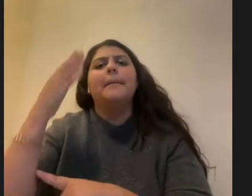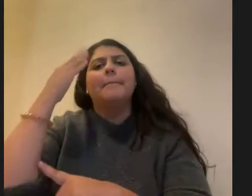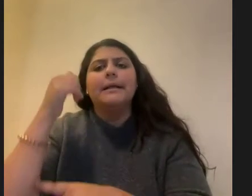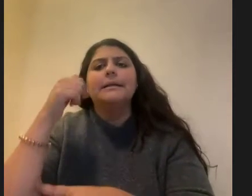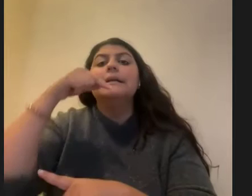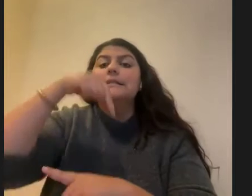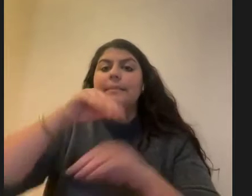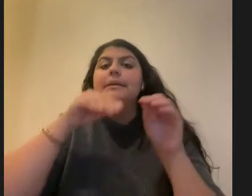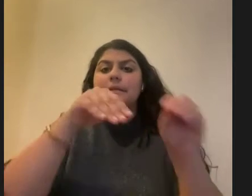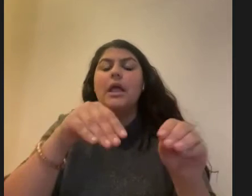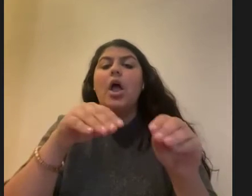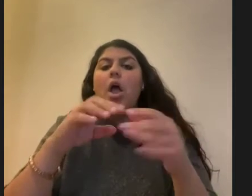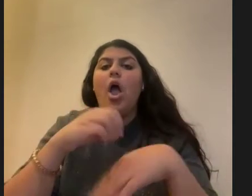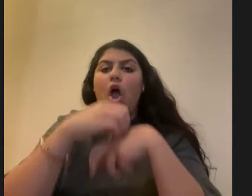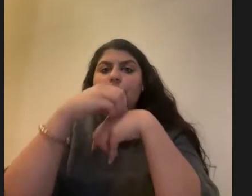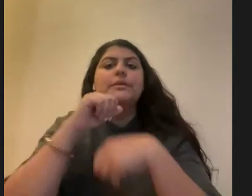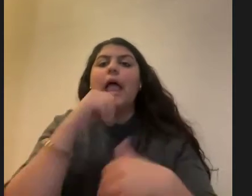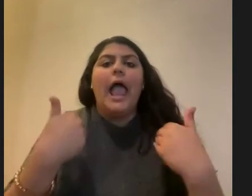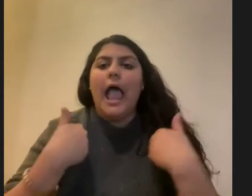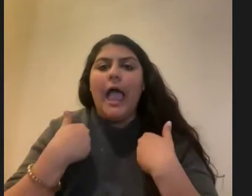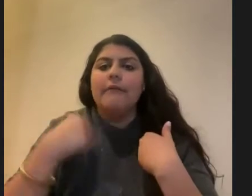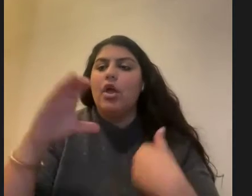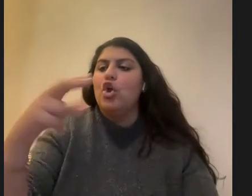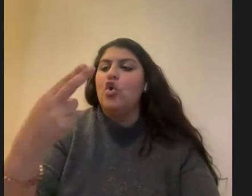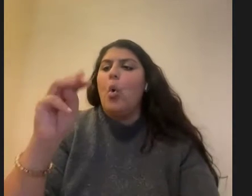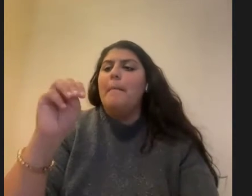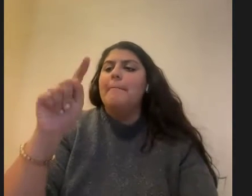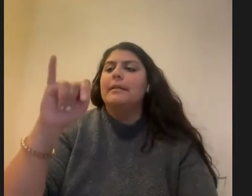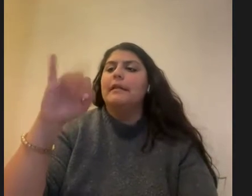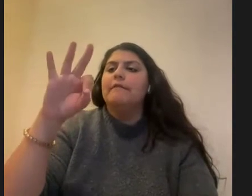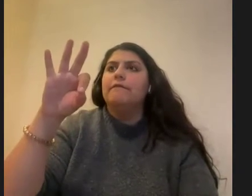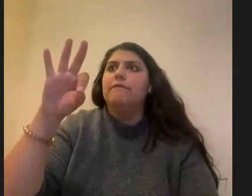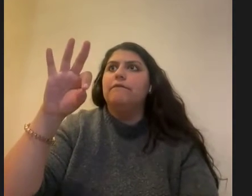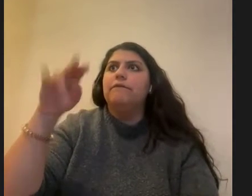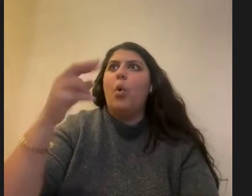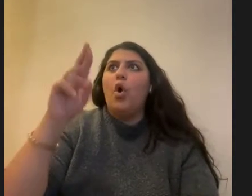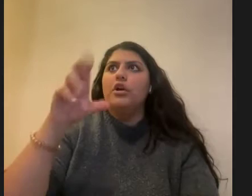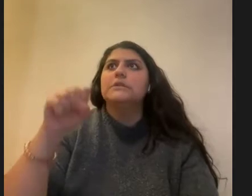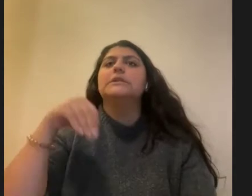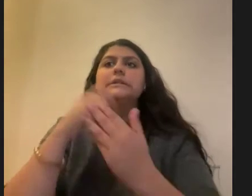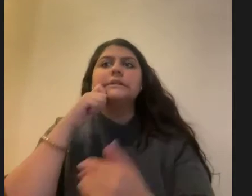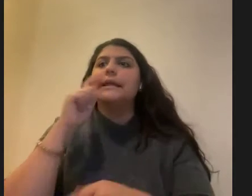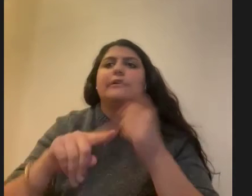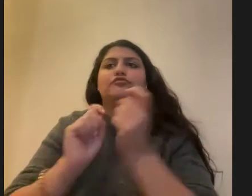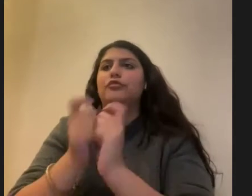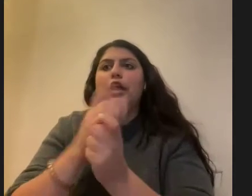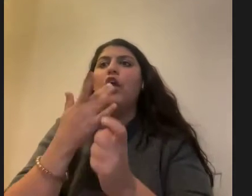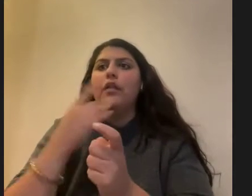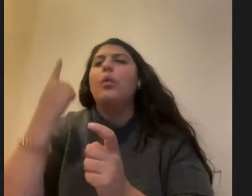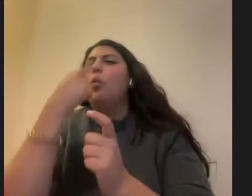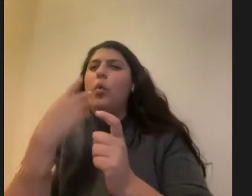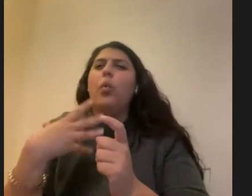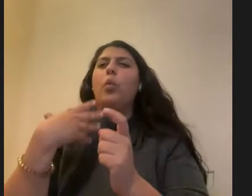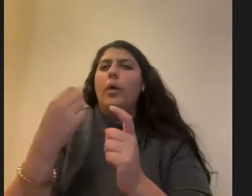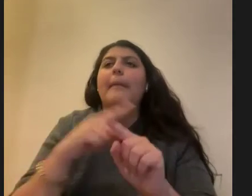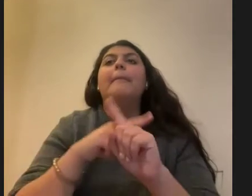octopuses, they don't have chromatophores in their skin, so they can't change the color of their skin. And so they do come off pale and white, but at